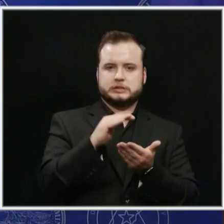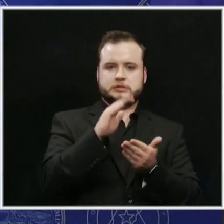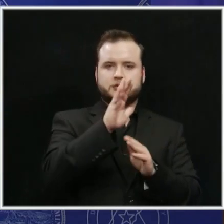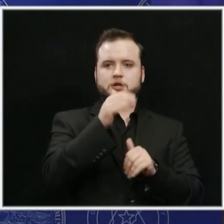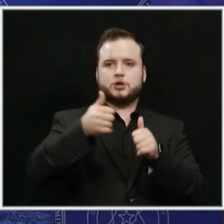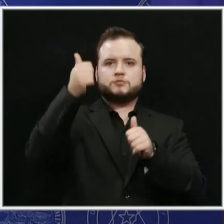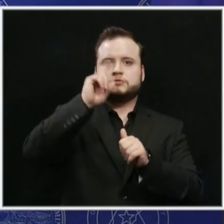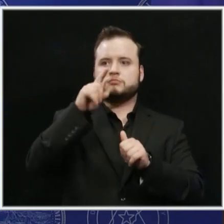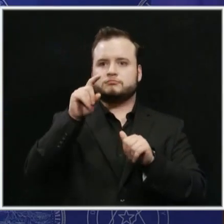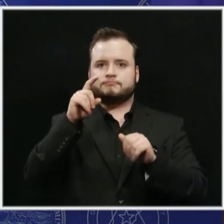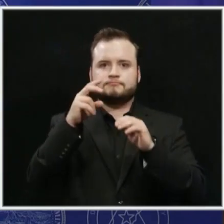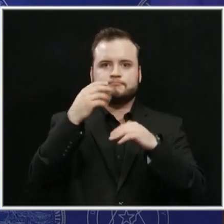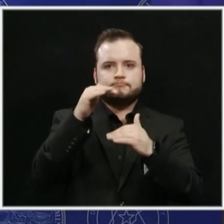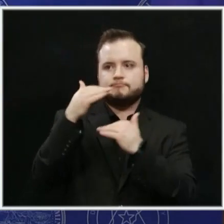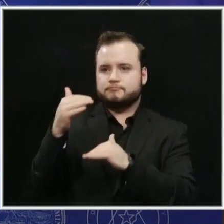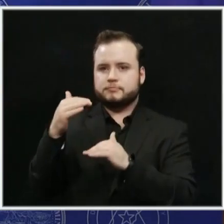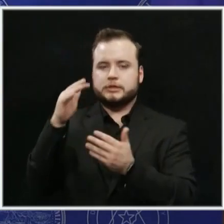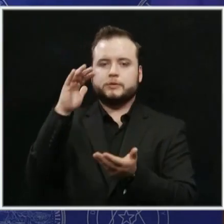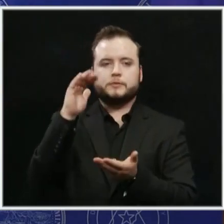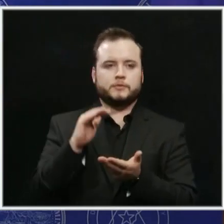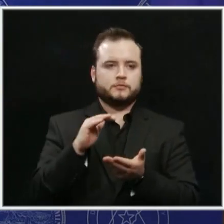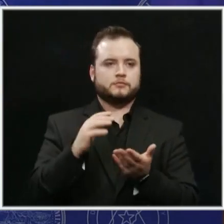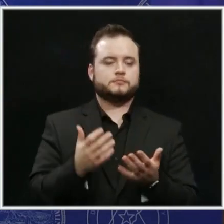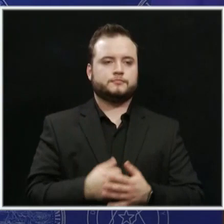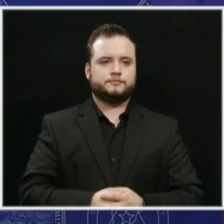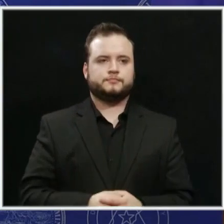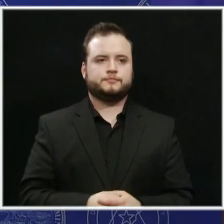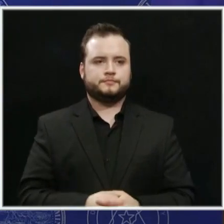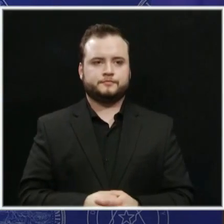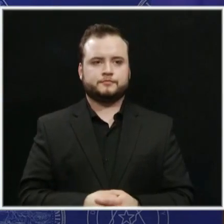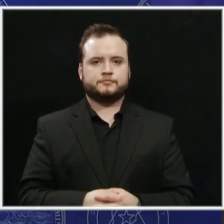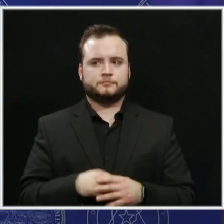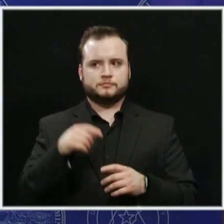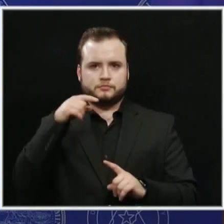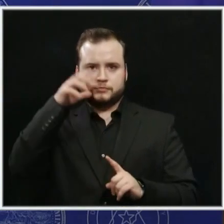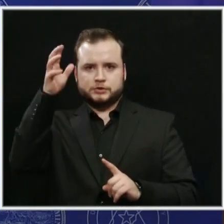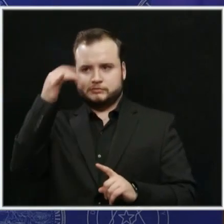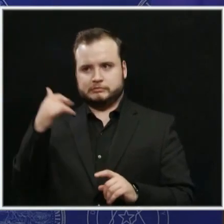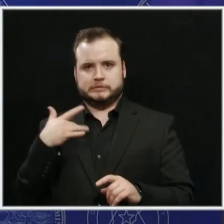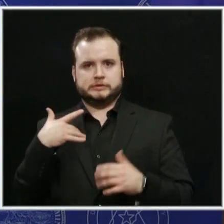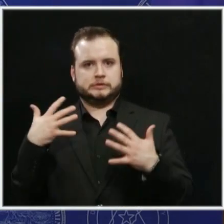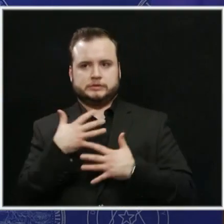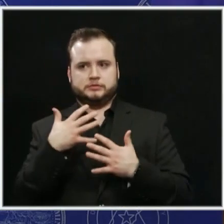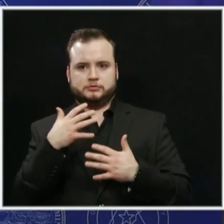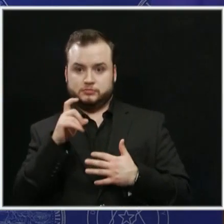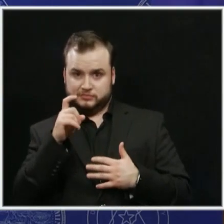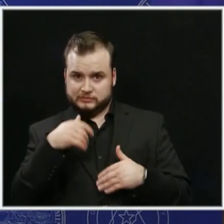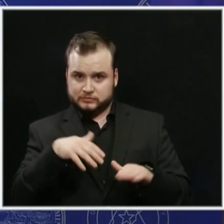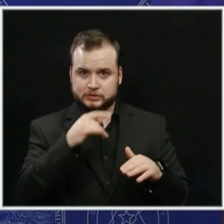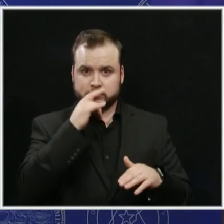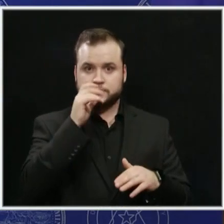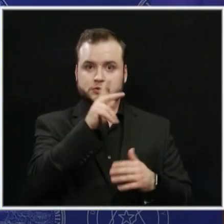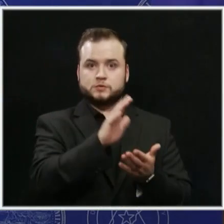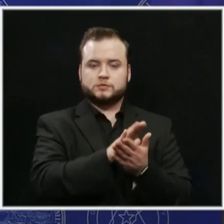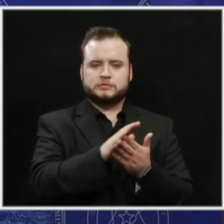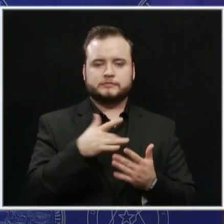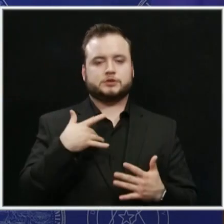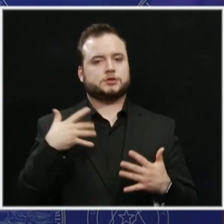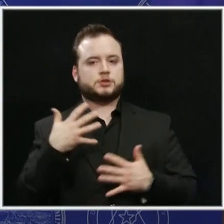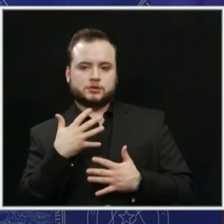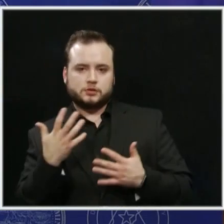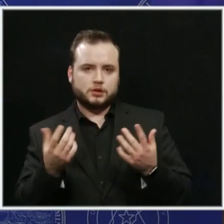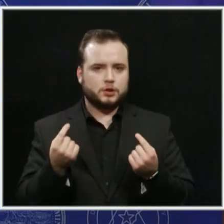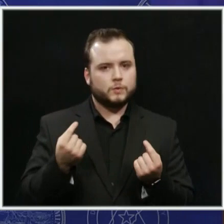kids back to school and decide not to? Yeah, well, these are the complexities, and there's the secondary and the